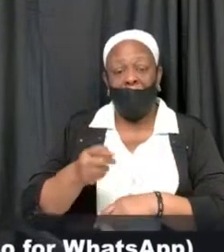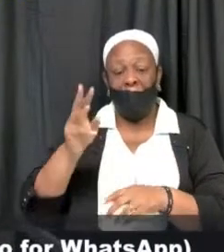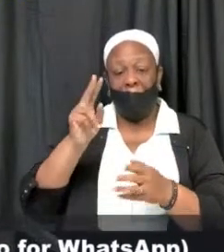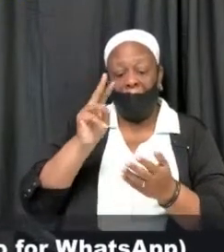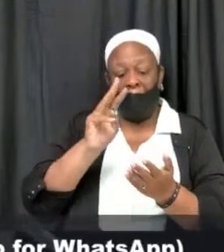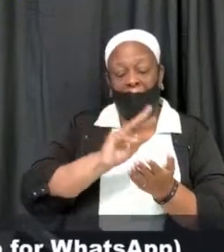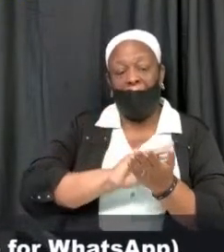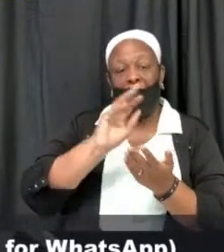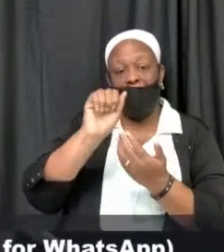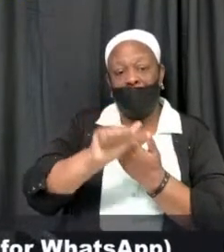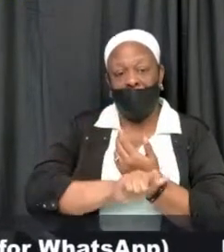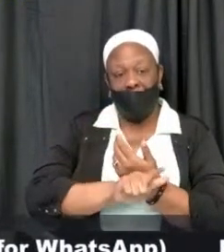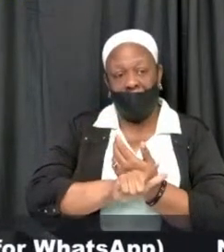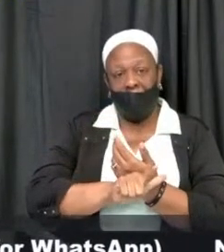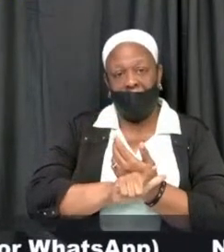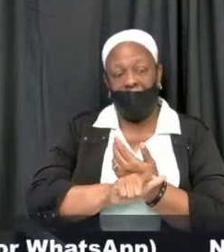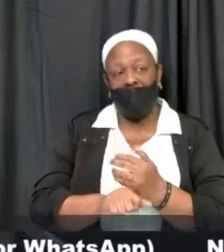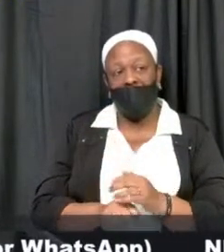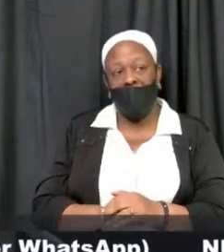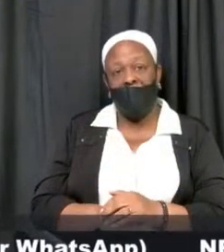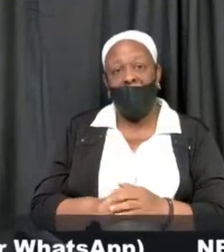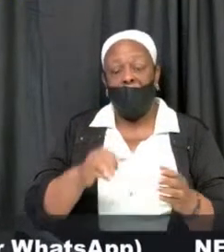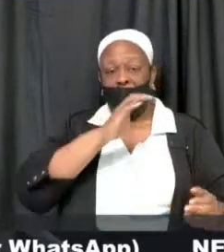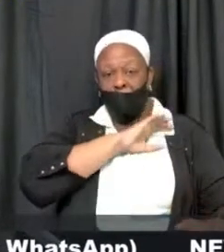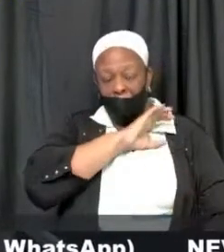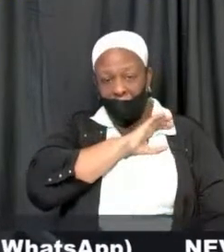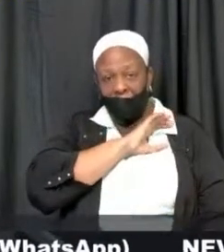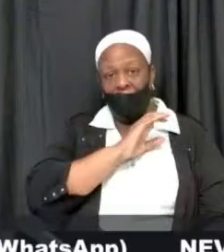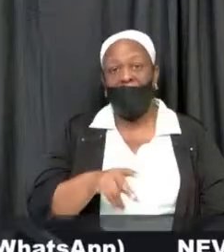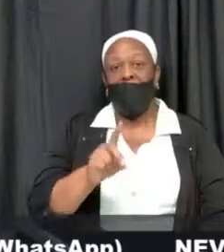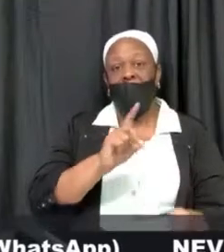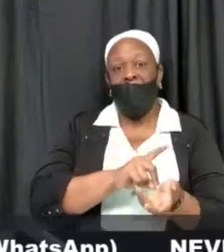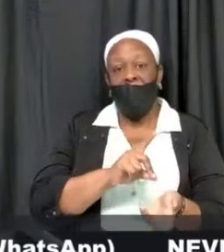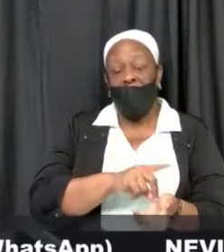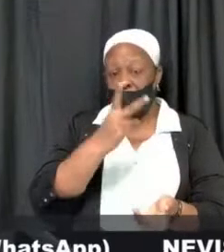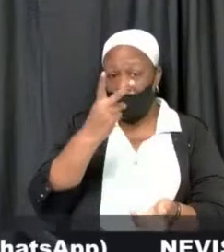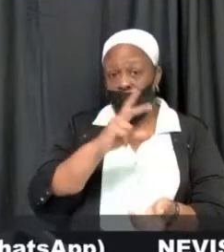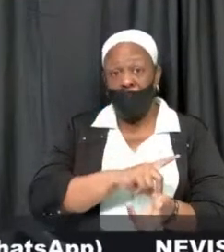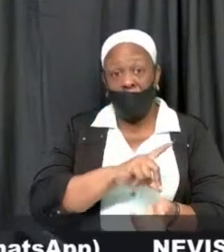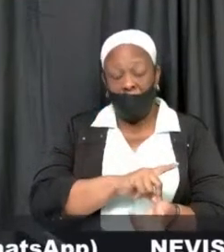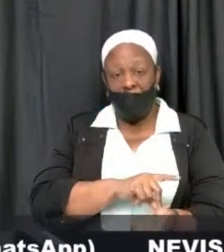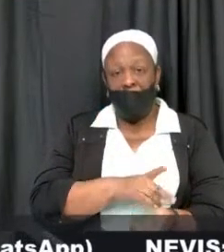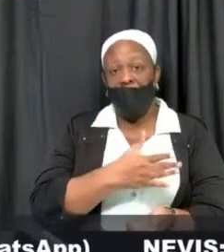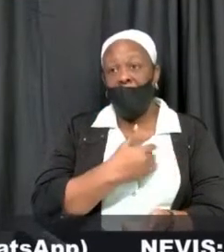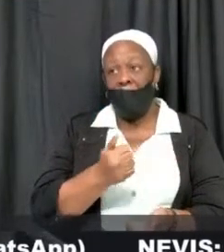are all born in April. And it is by no coincidence. So.